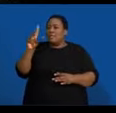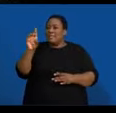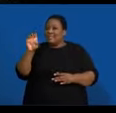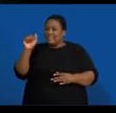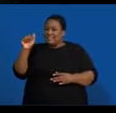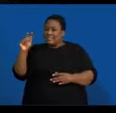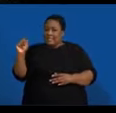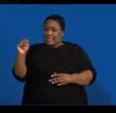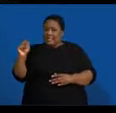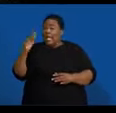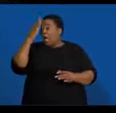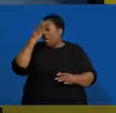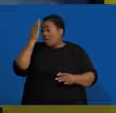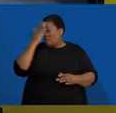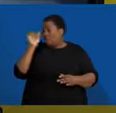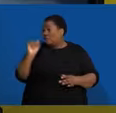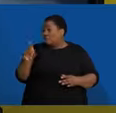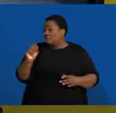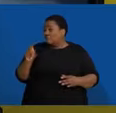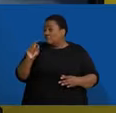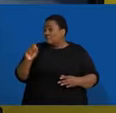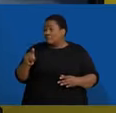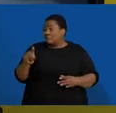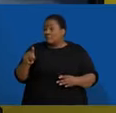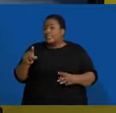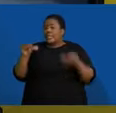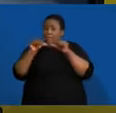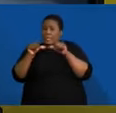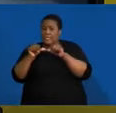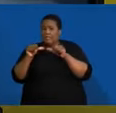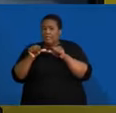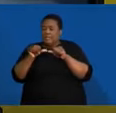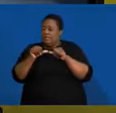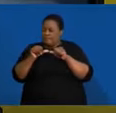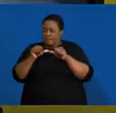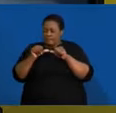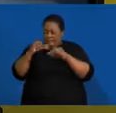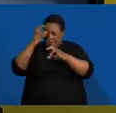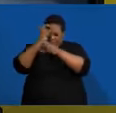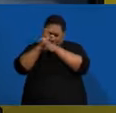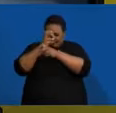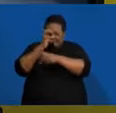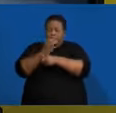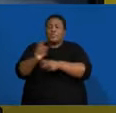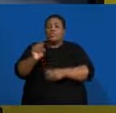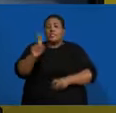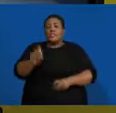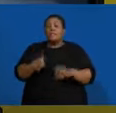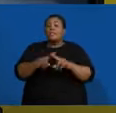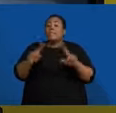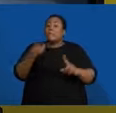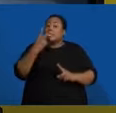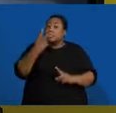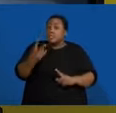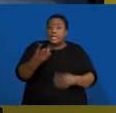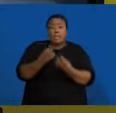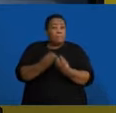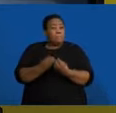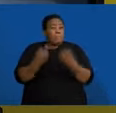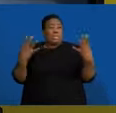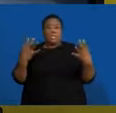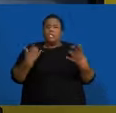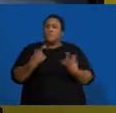I know Euclidean geometry seems to be the most difficult question, but I've seen a lot of you guys do so well